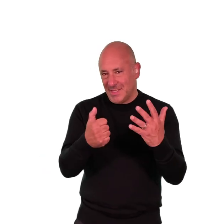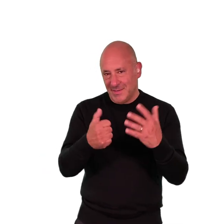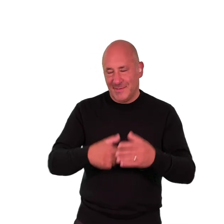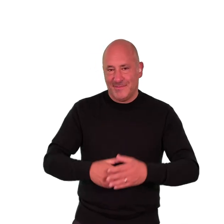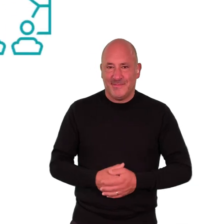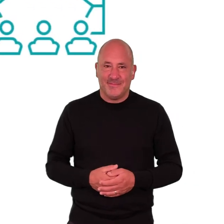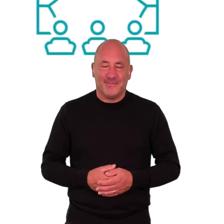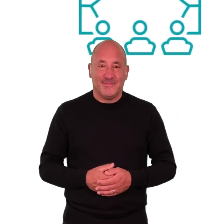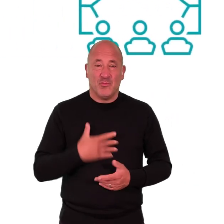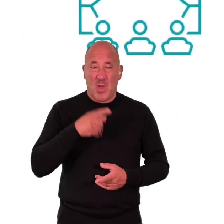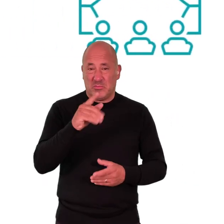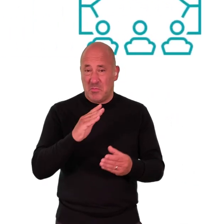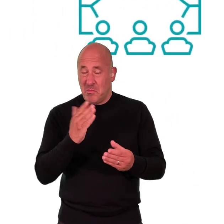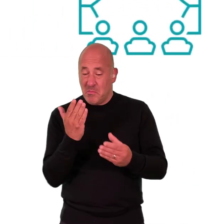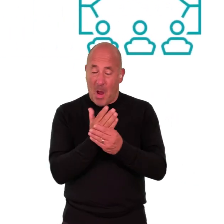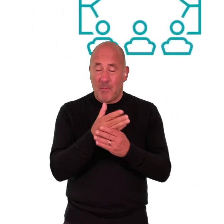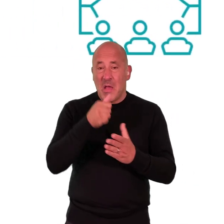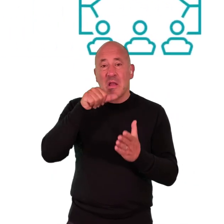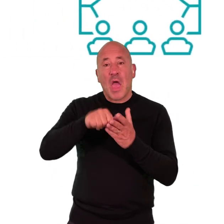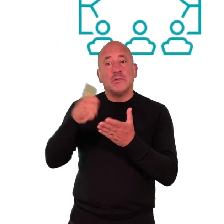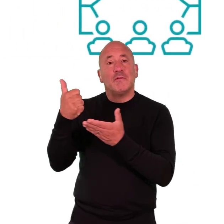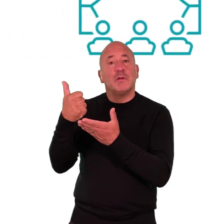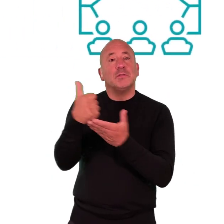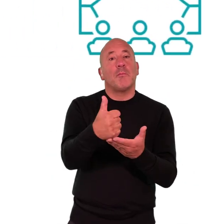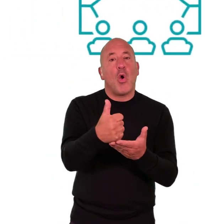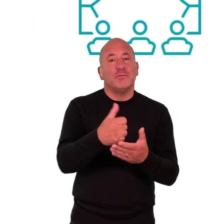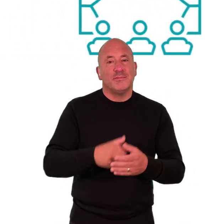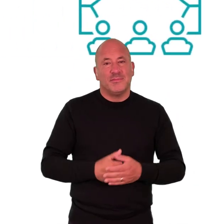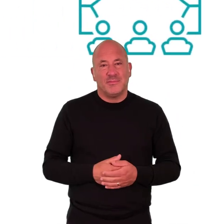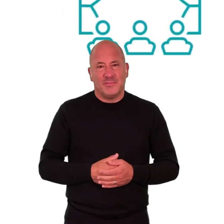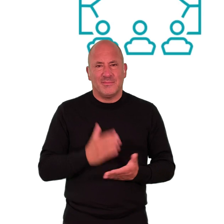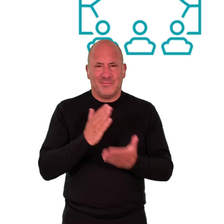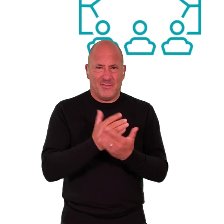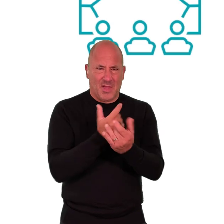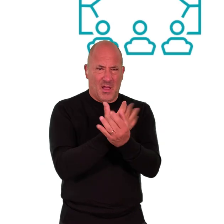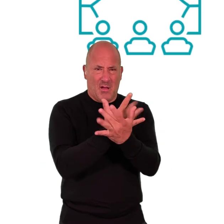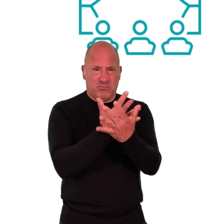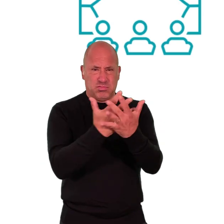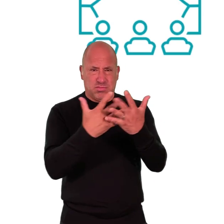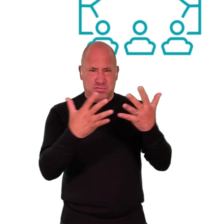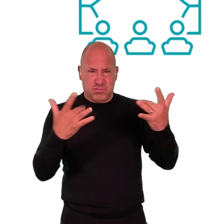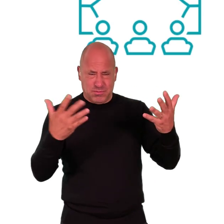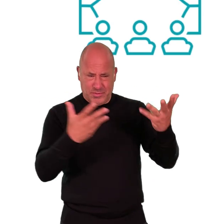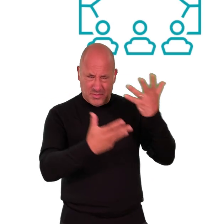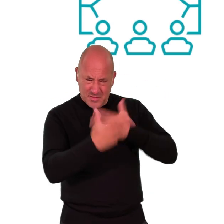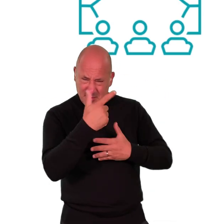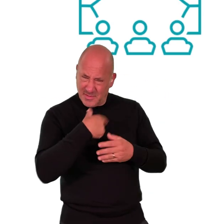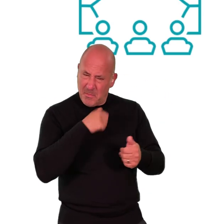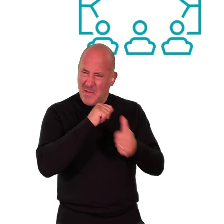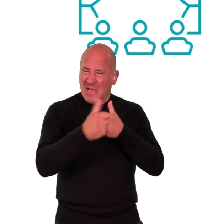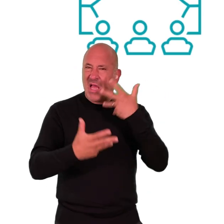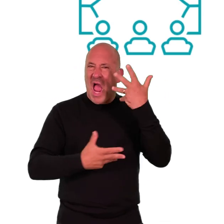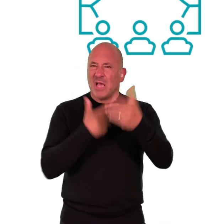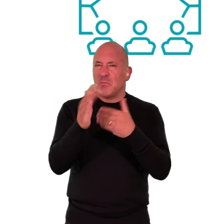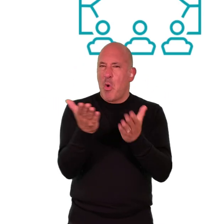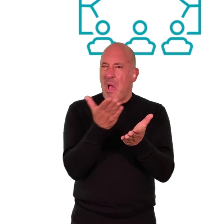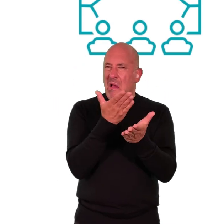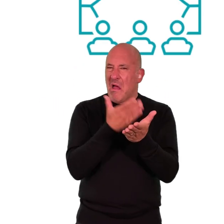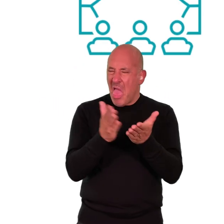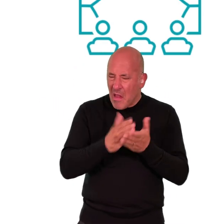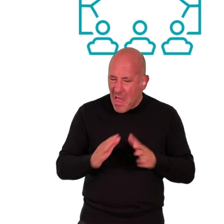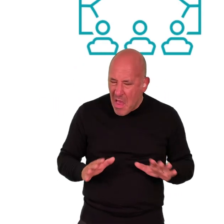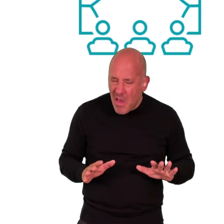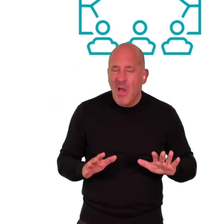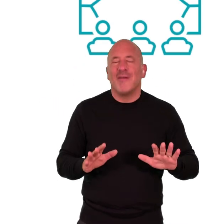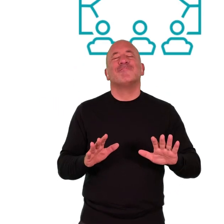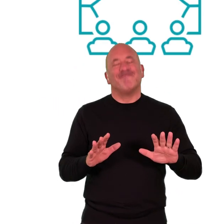Top tip 6. We ask you to attach a letter of support. And we've heard from many applicants that we could explain this more